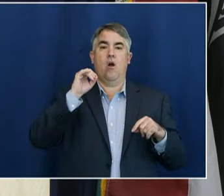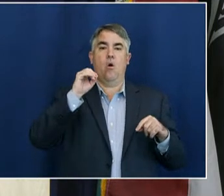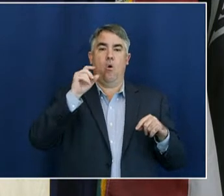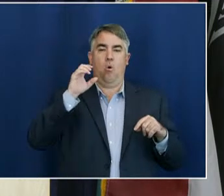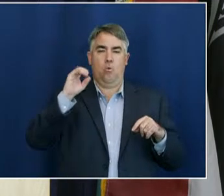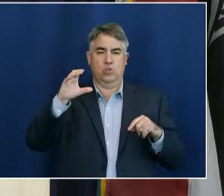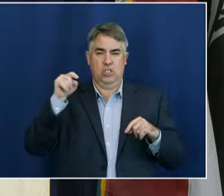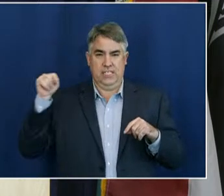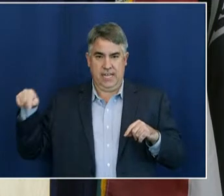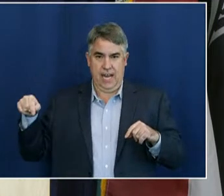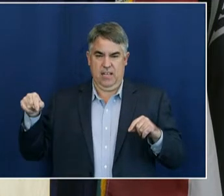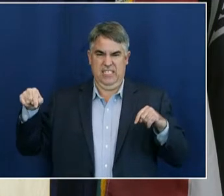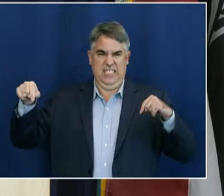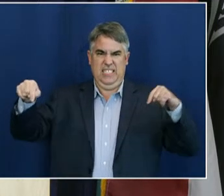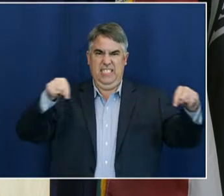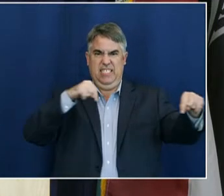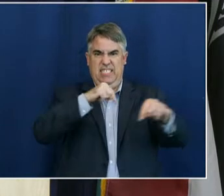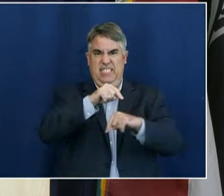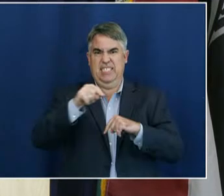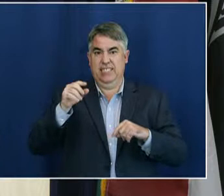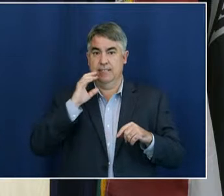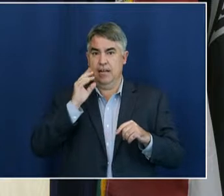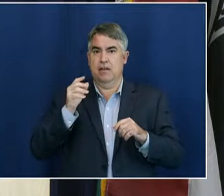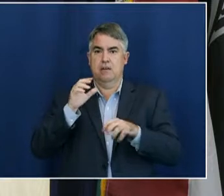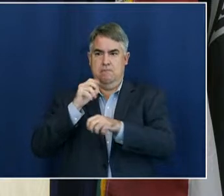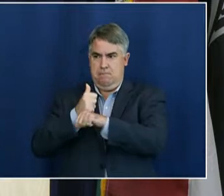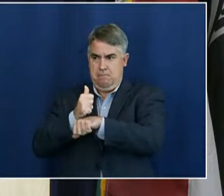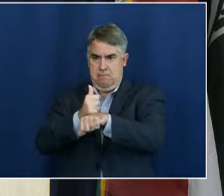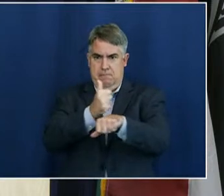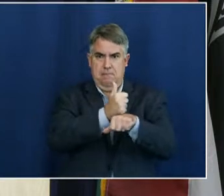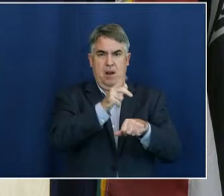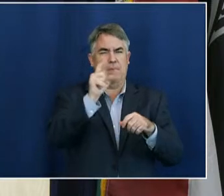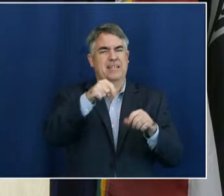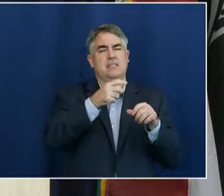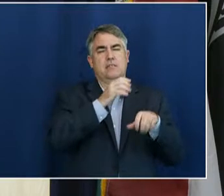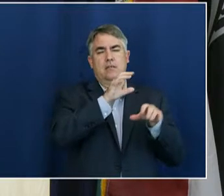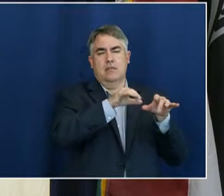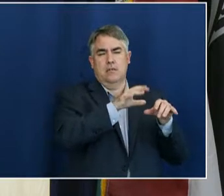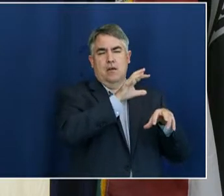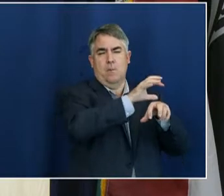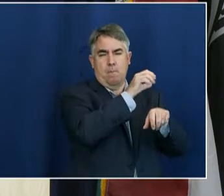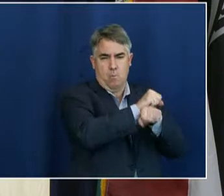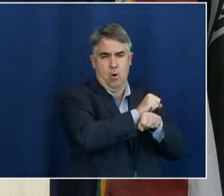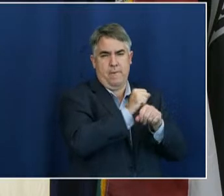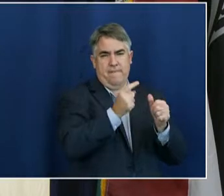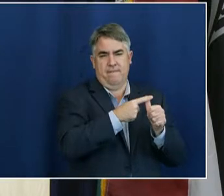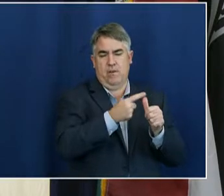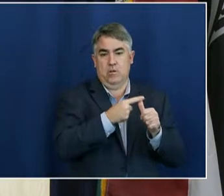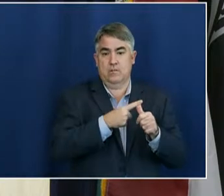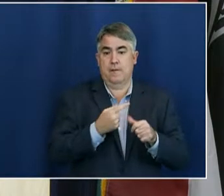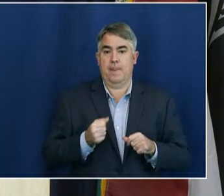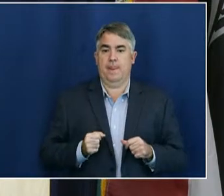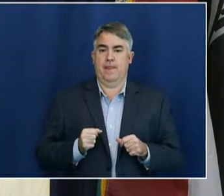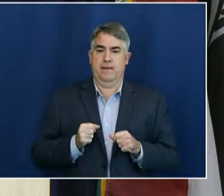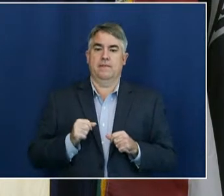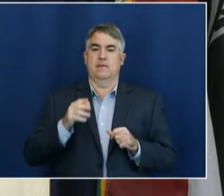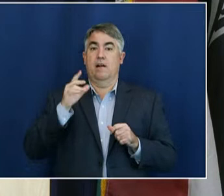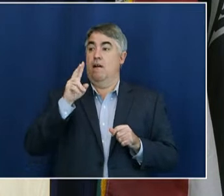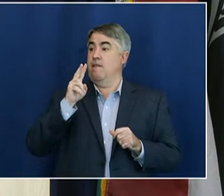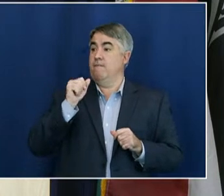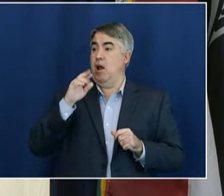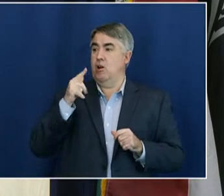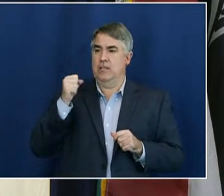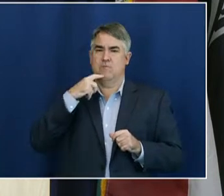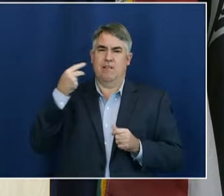all be accessed for an appointment via My Turn. Supervisor Vargas in a minute will walk you through the interactive map that shows the locations of